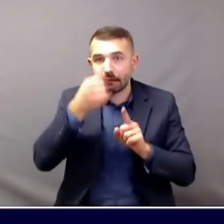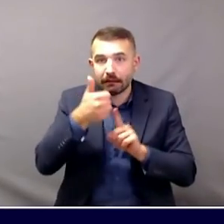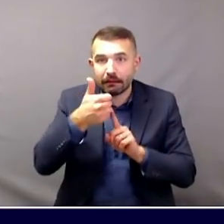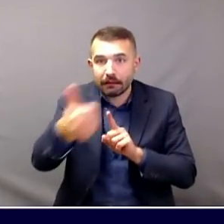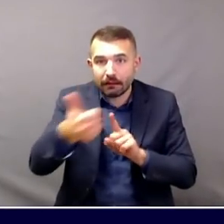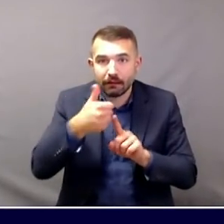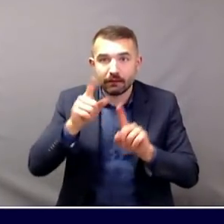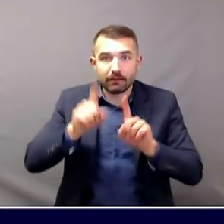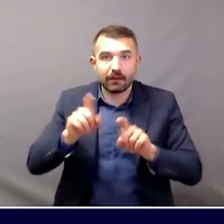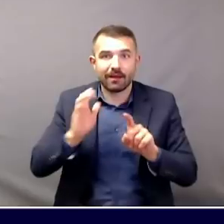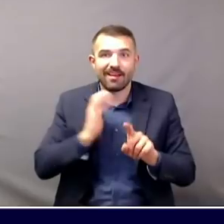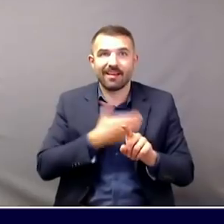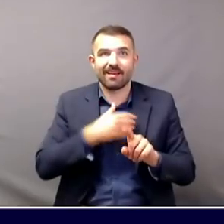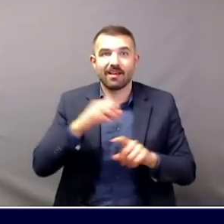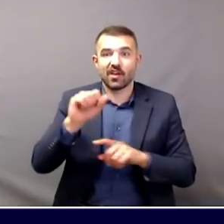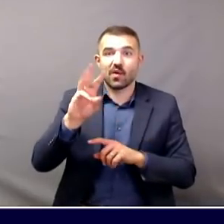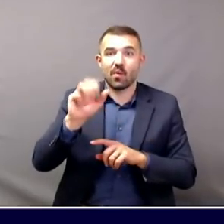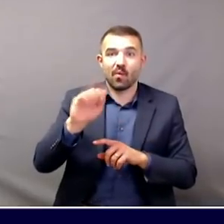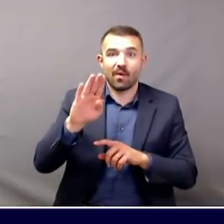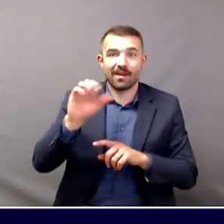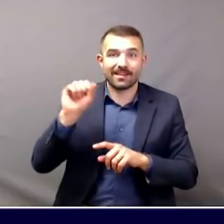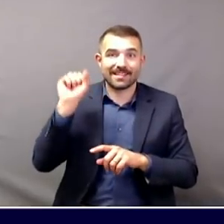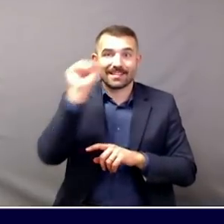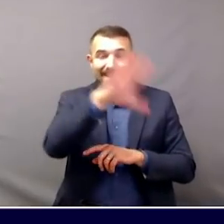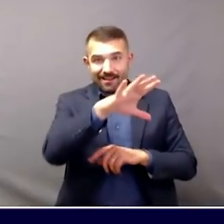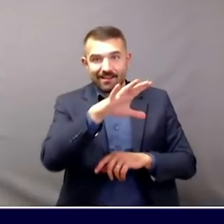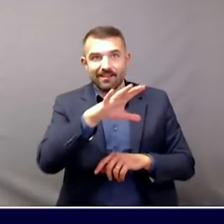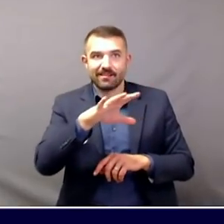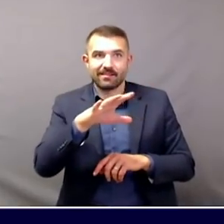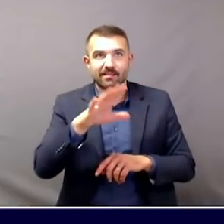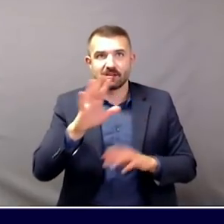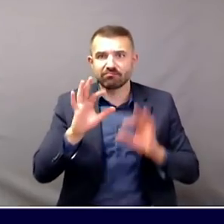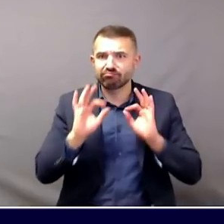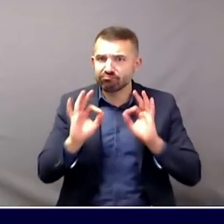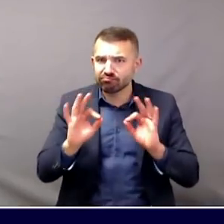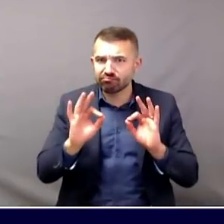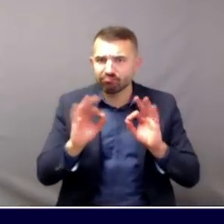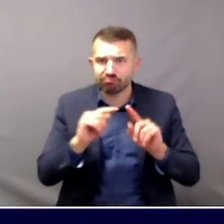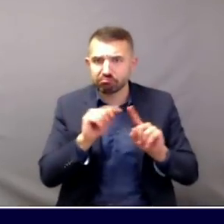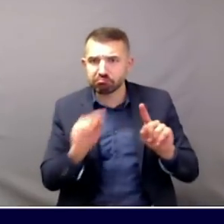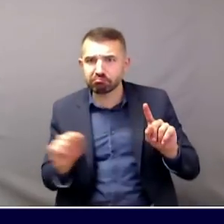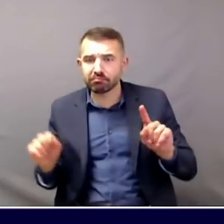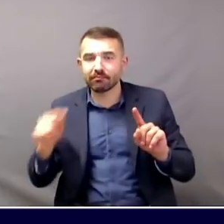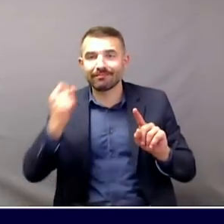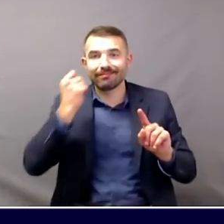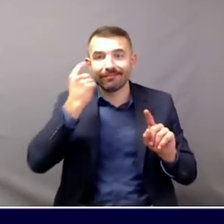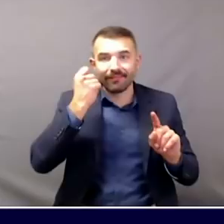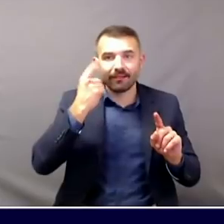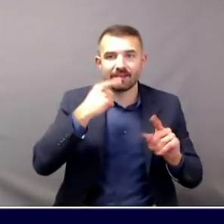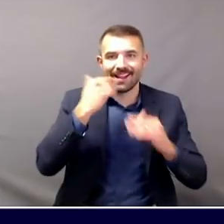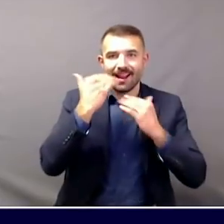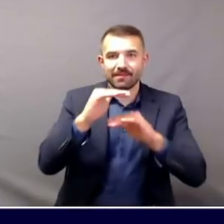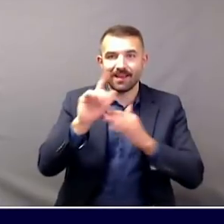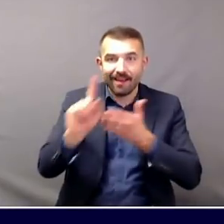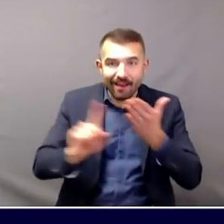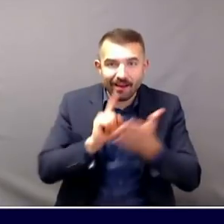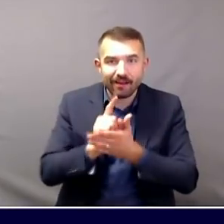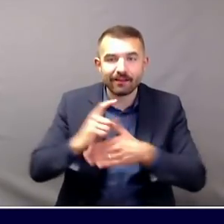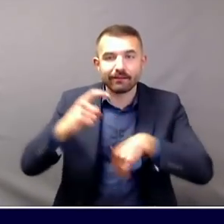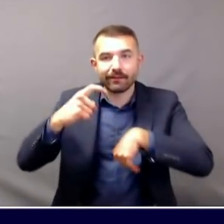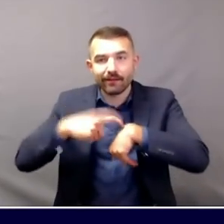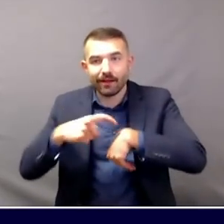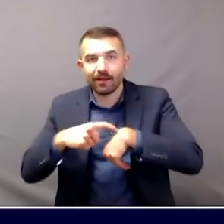send sites, but some of them do have limited hours, and sometimes there are waits for appointments. So we welcome